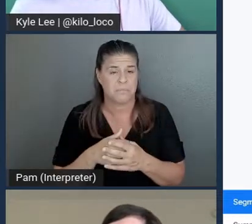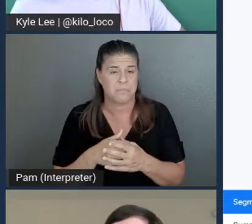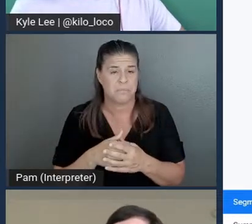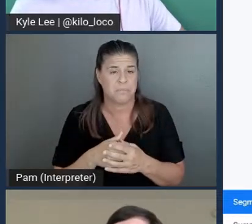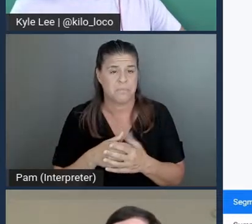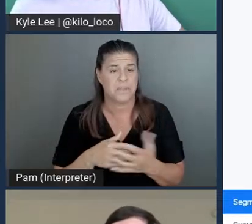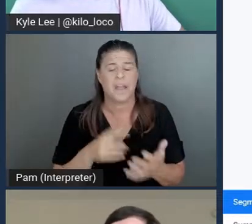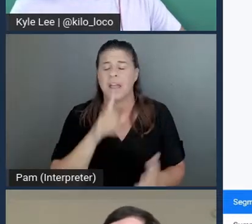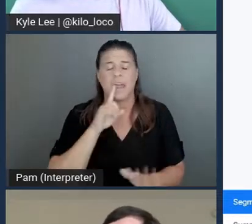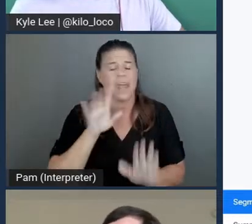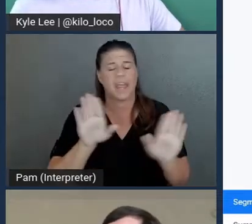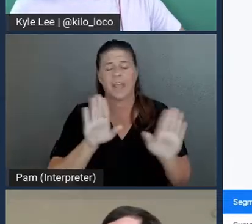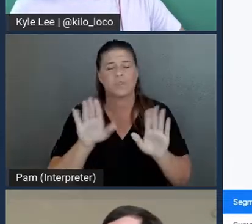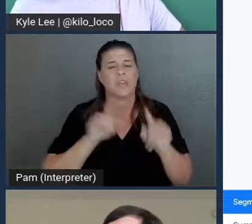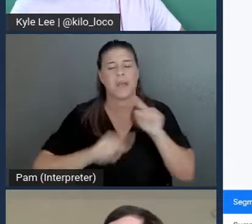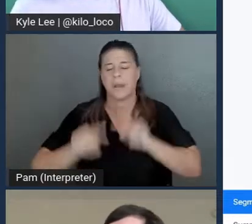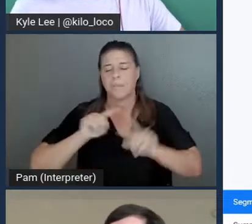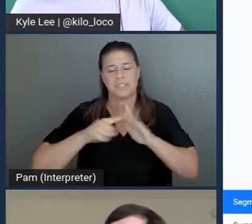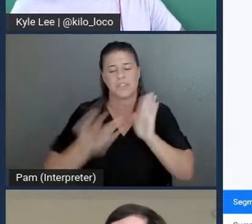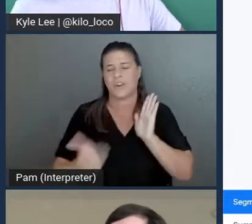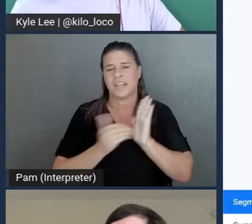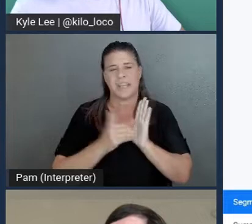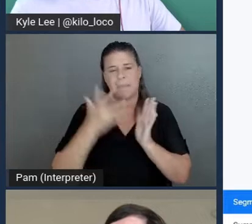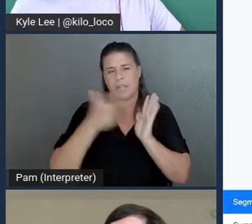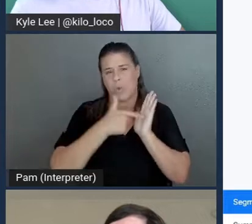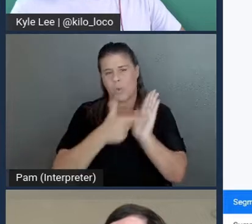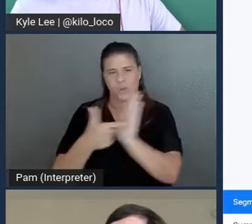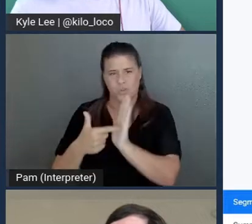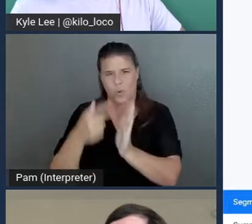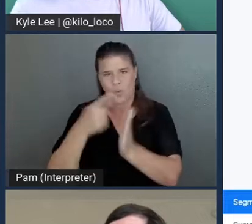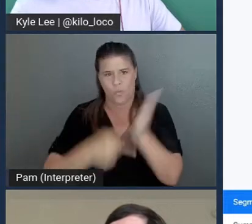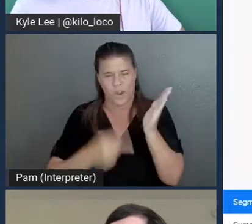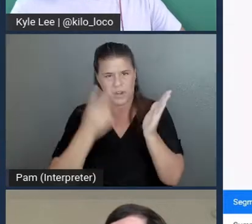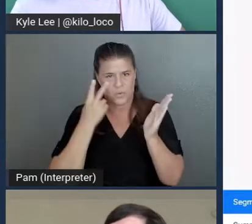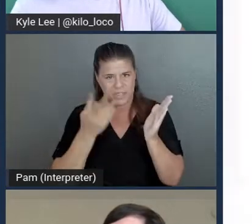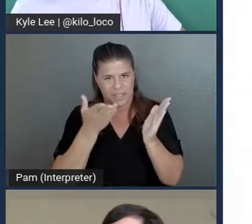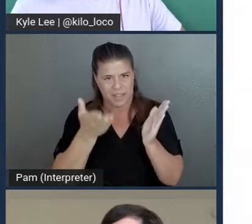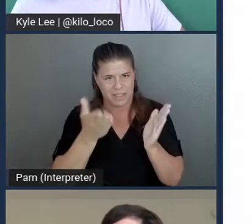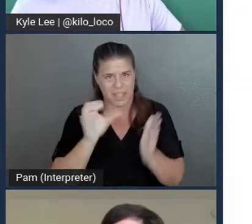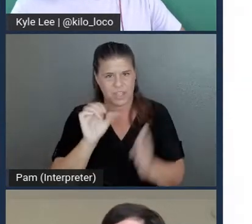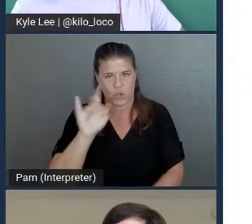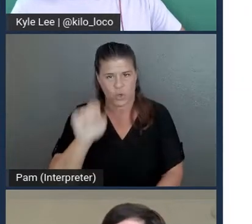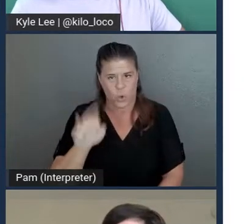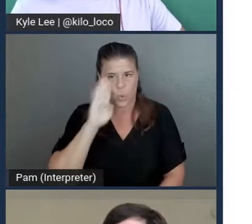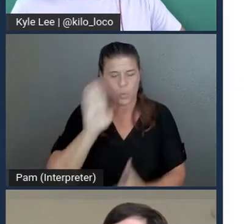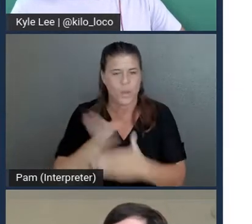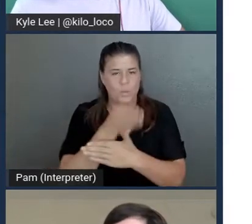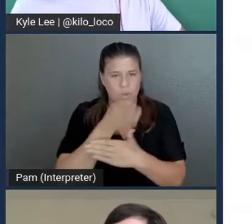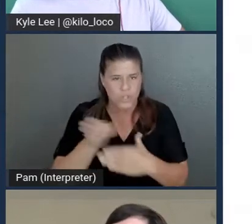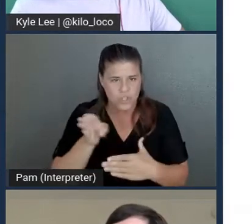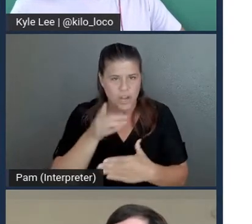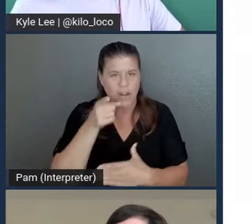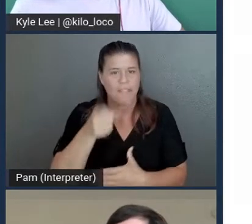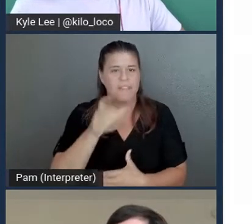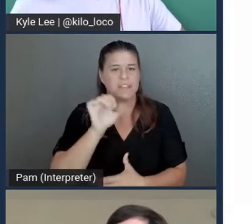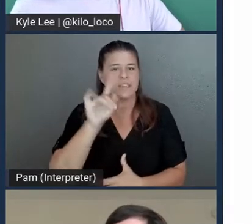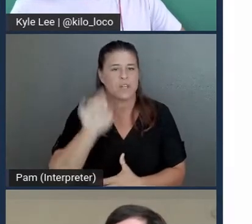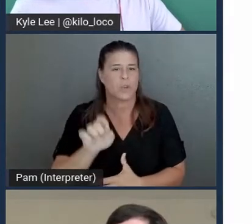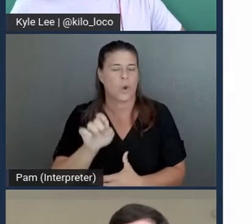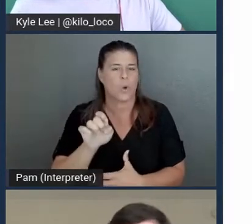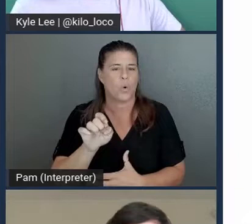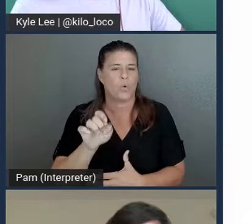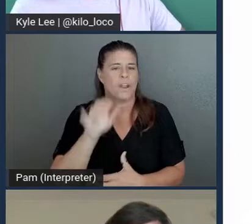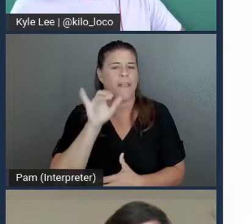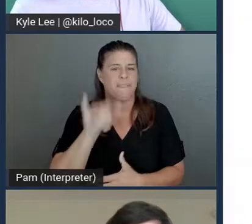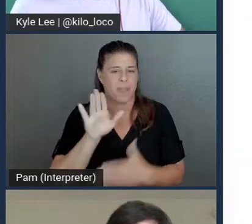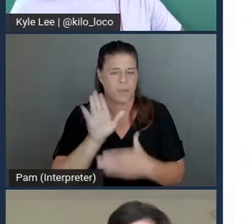Actually, I'm gonna start back over because I want to show everyone what I'm showing. Yeah. This is code we're gonna share. So this is the code that we're